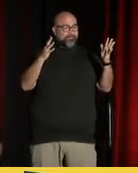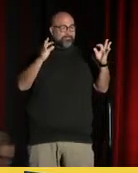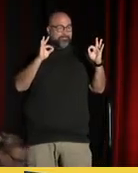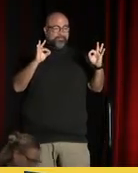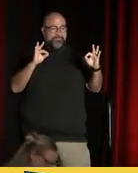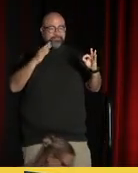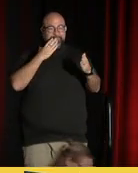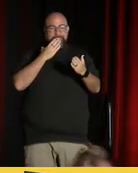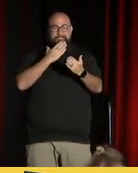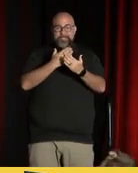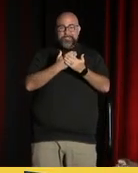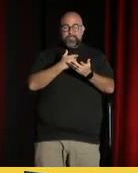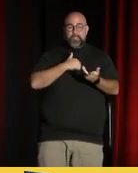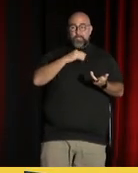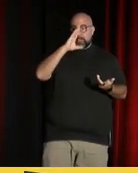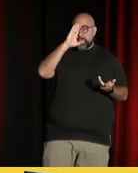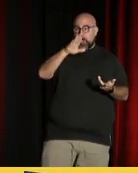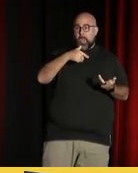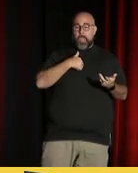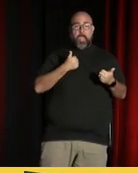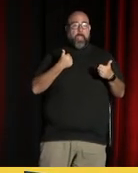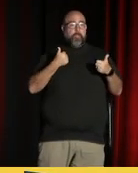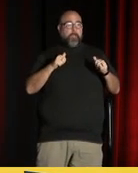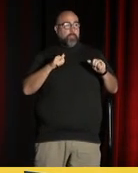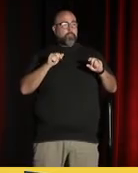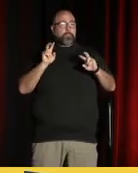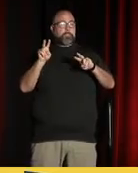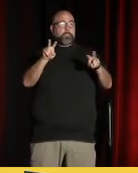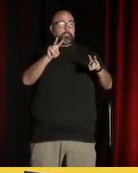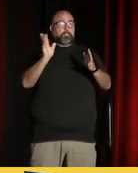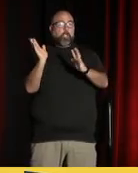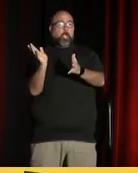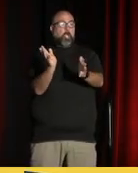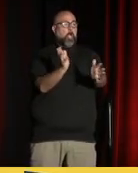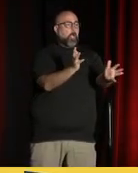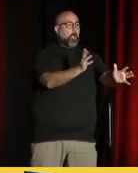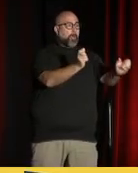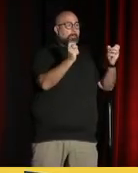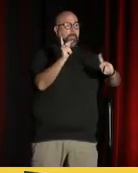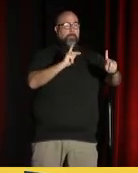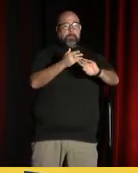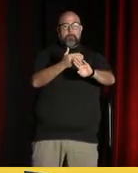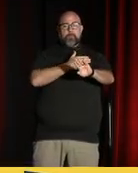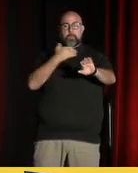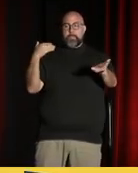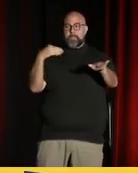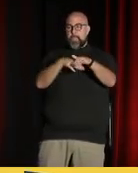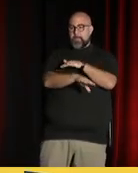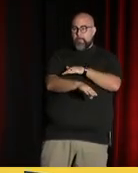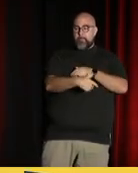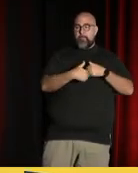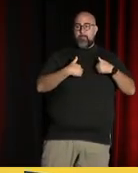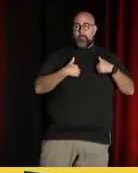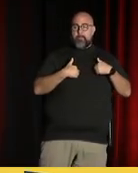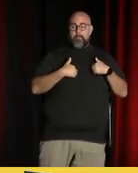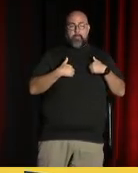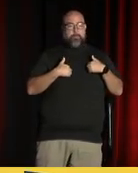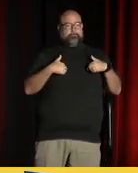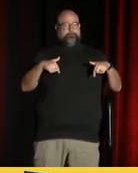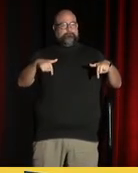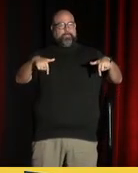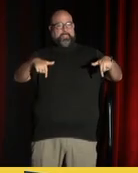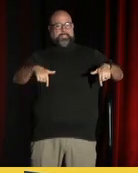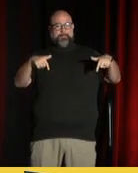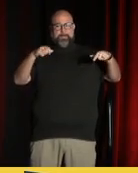Good. You know, I tried to make it around and speak to as many people as I could before we came in. This has been